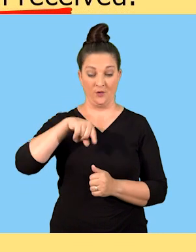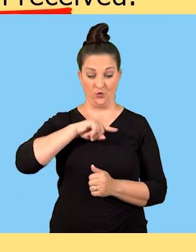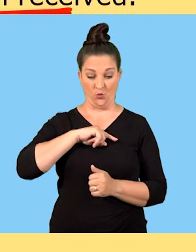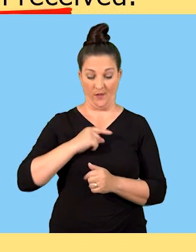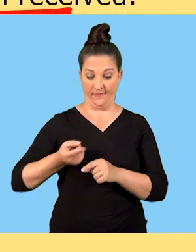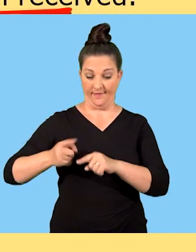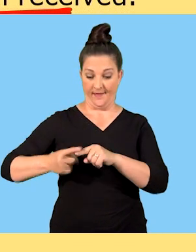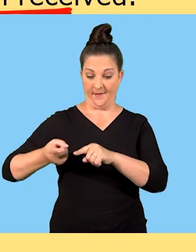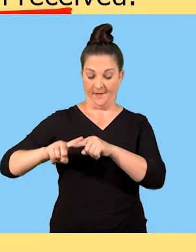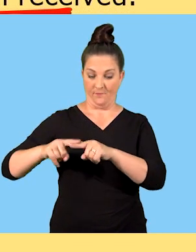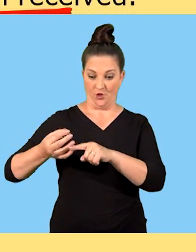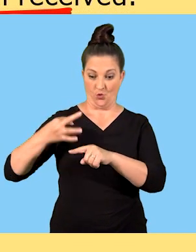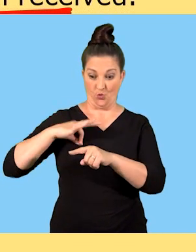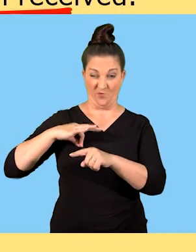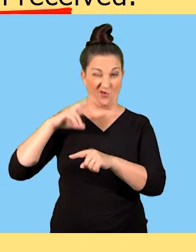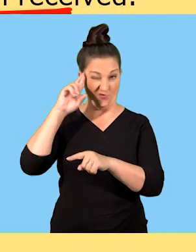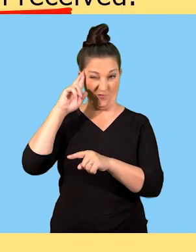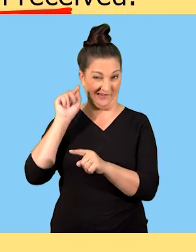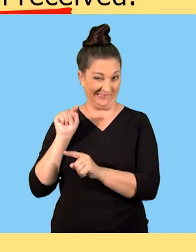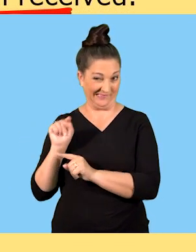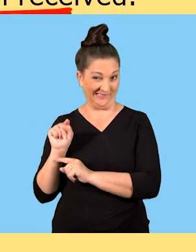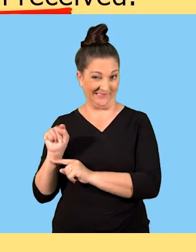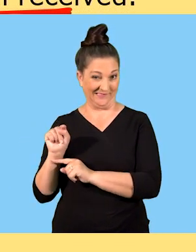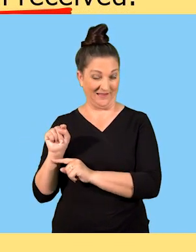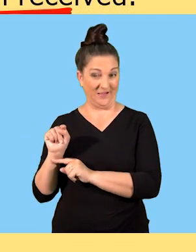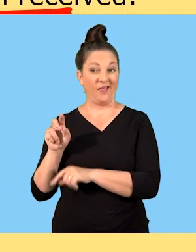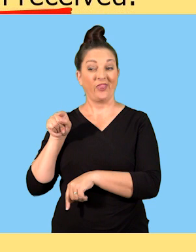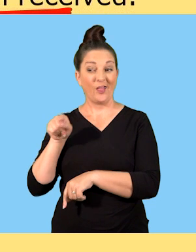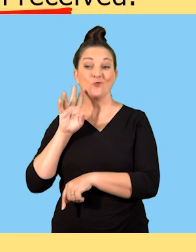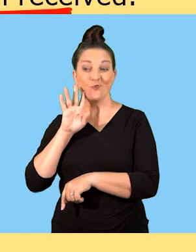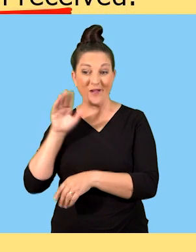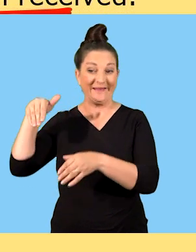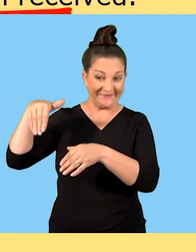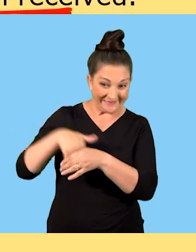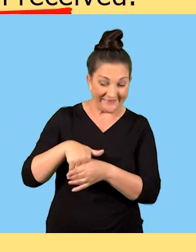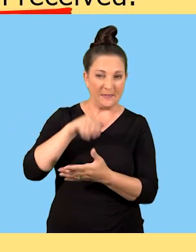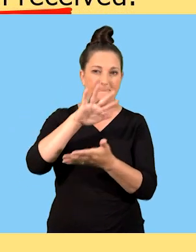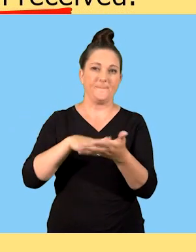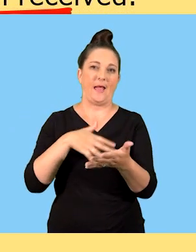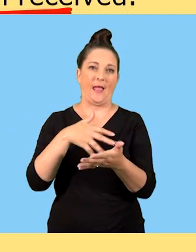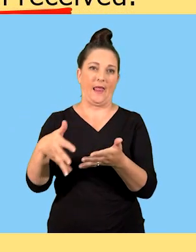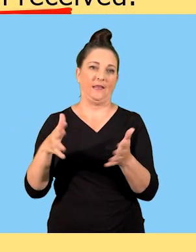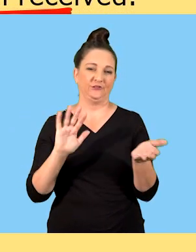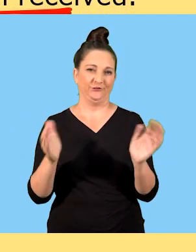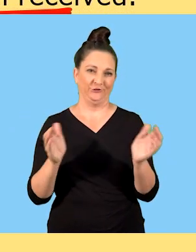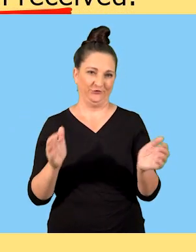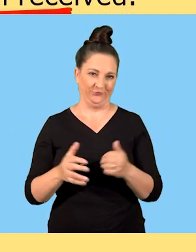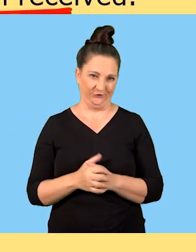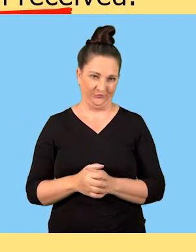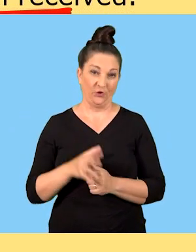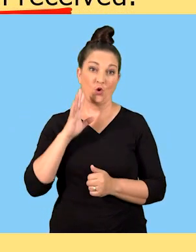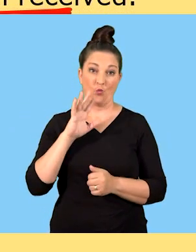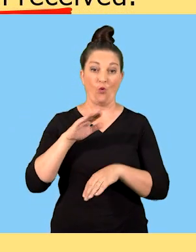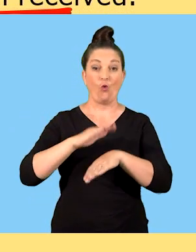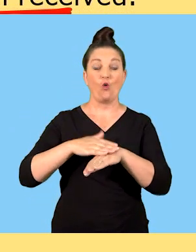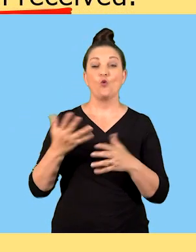have accrued income, remember, that goes to the balance sheet. So we are going to come now under the